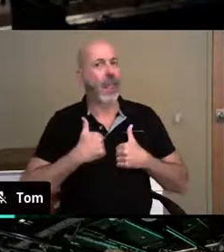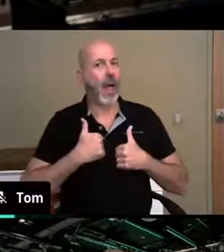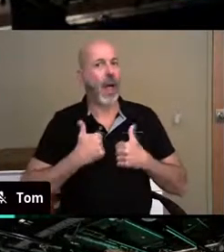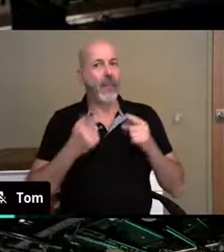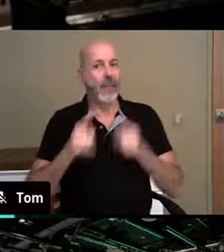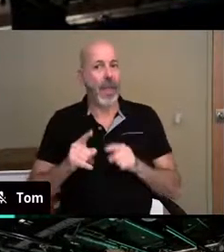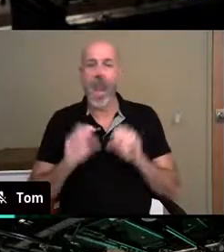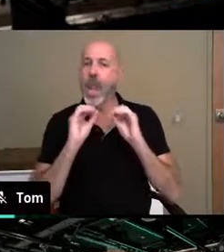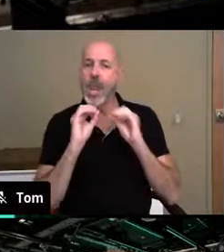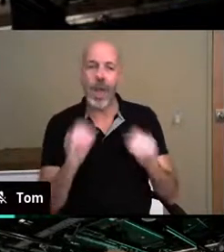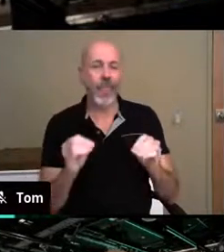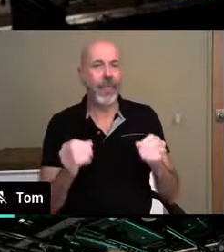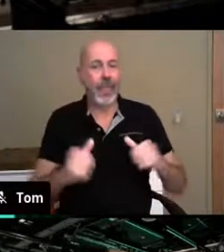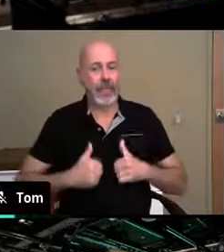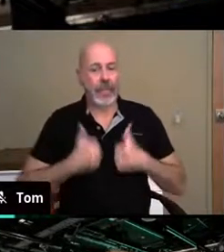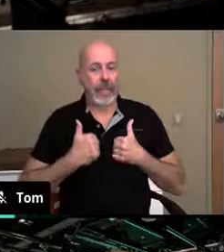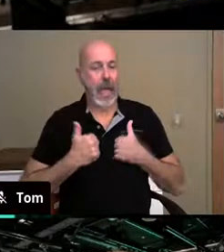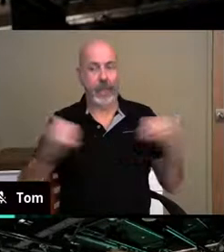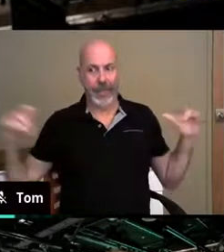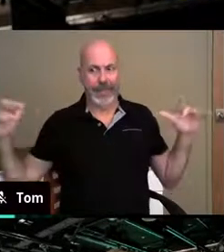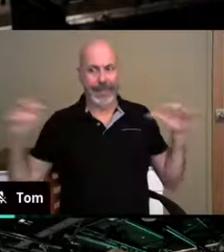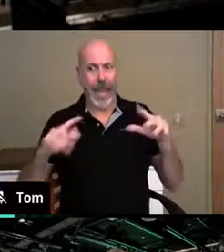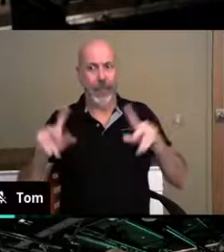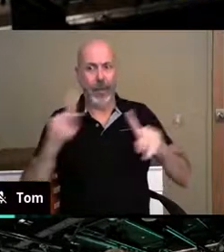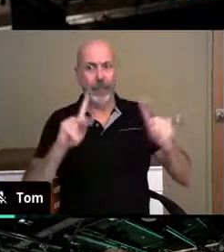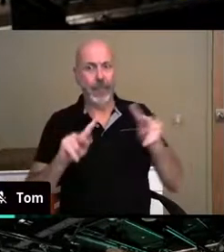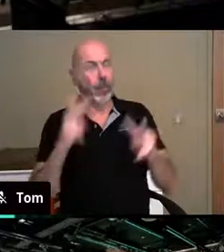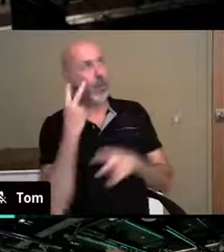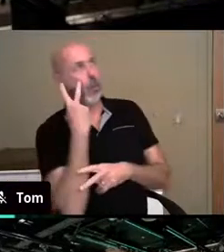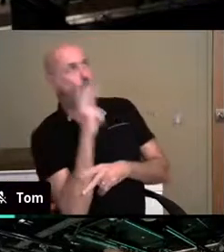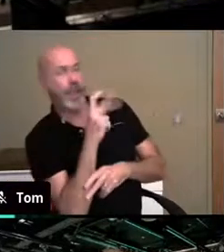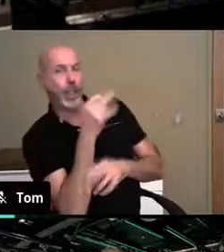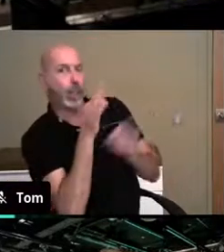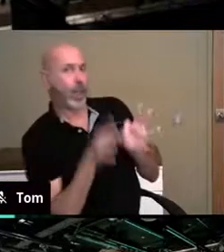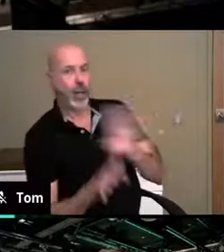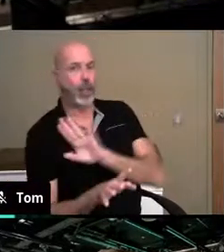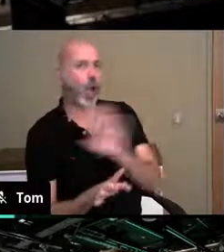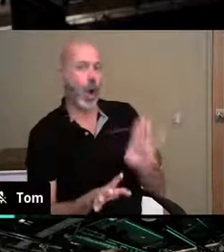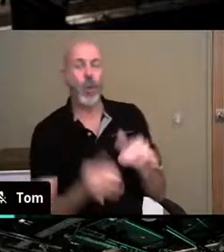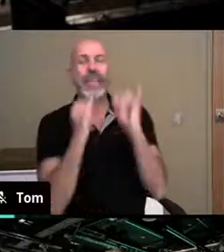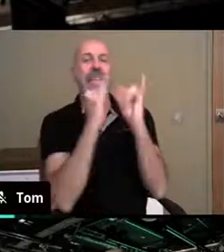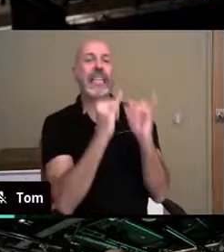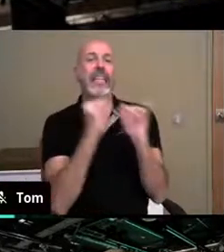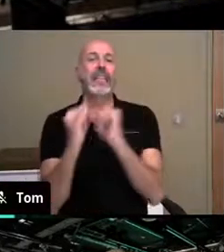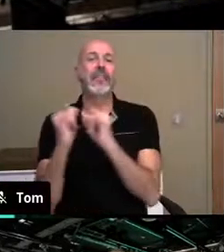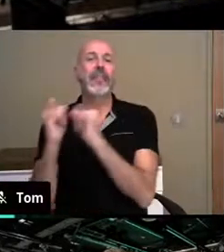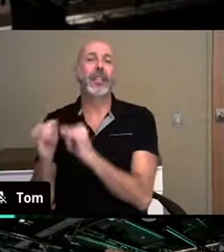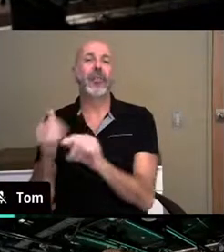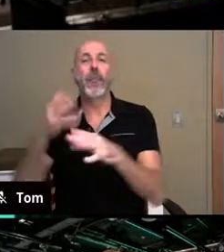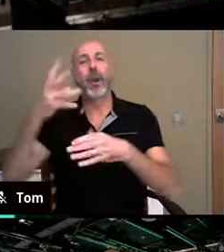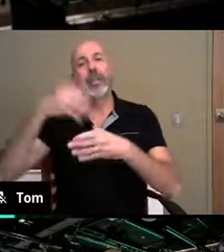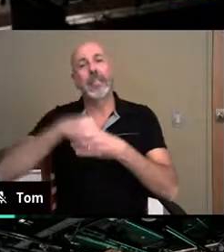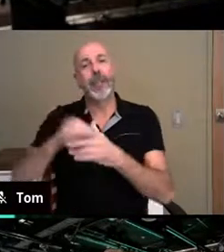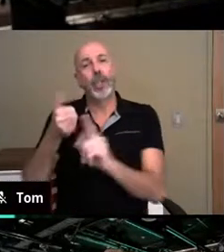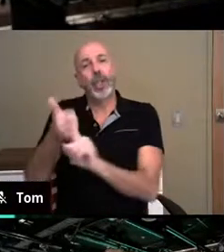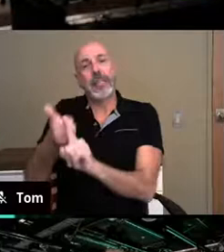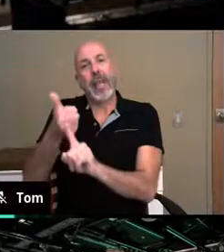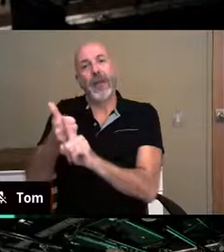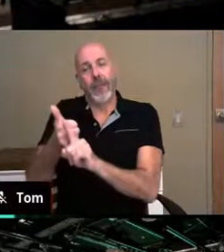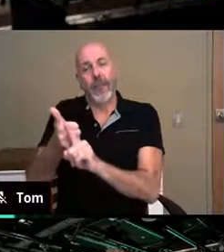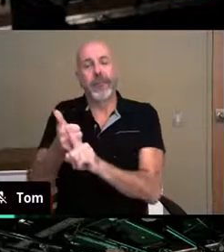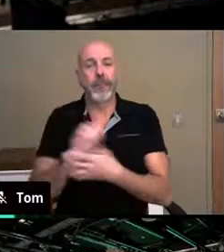Palm Springs Pride involves gatherings of people. Yeah. Everything is individual participation